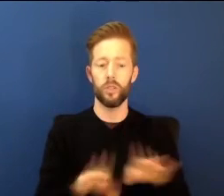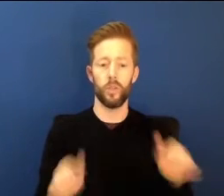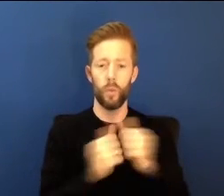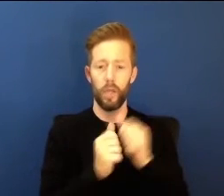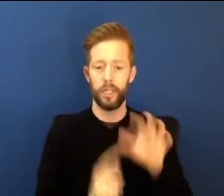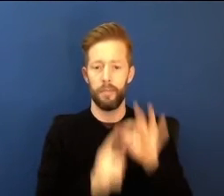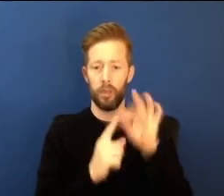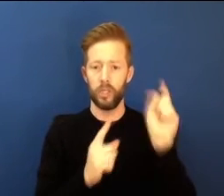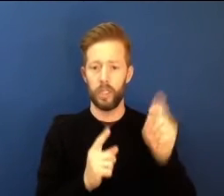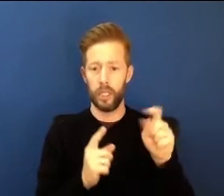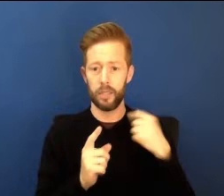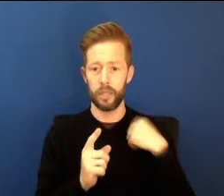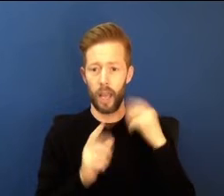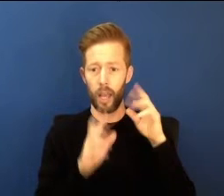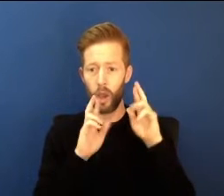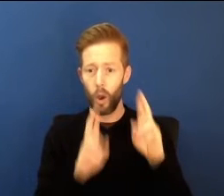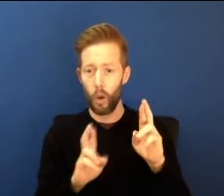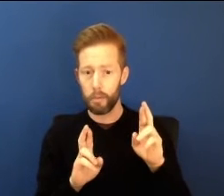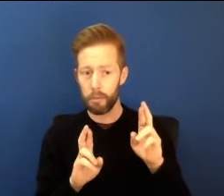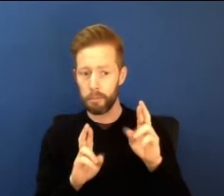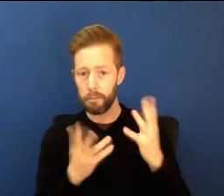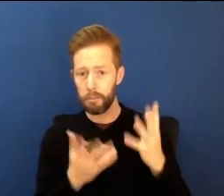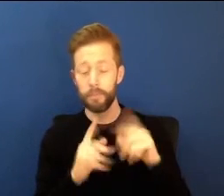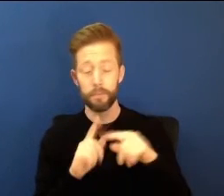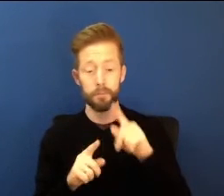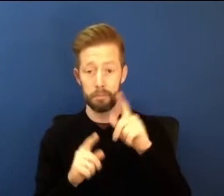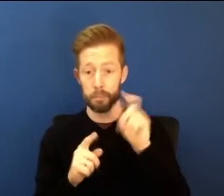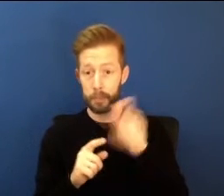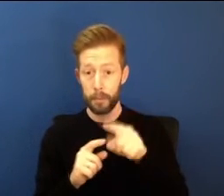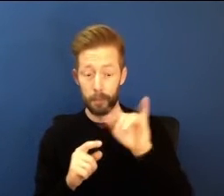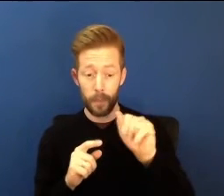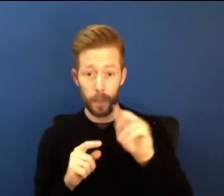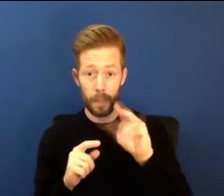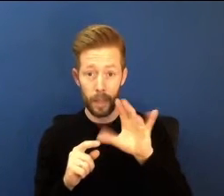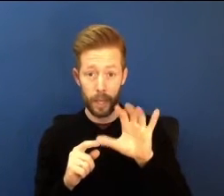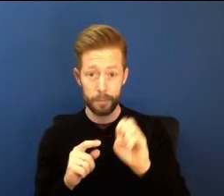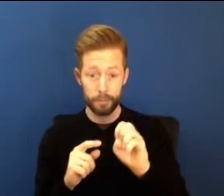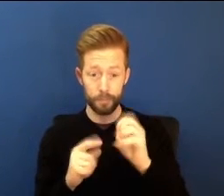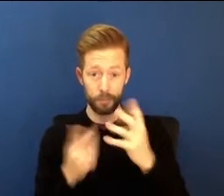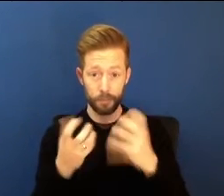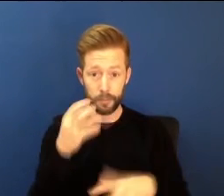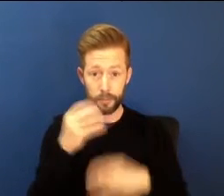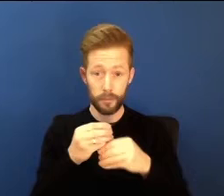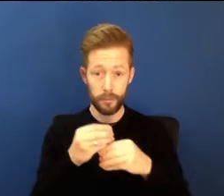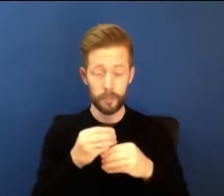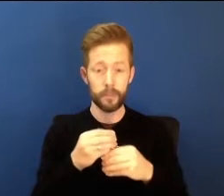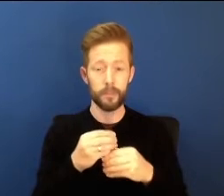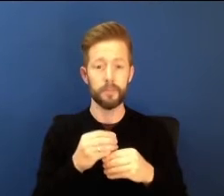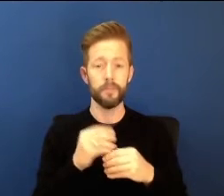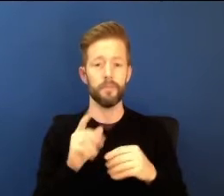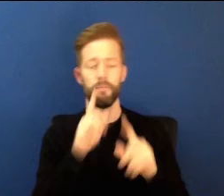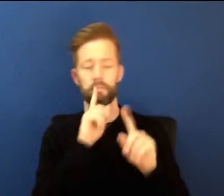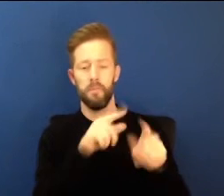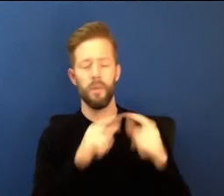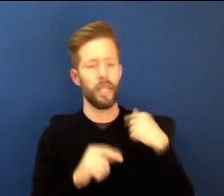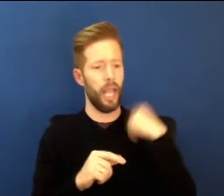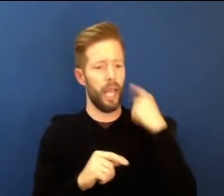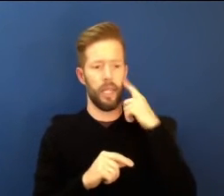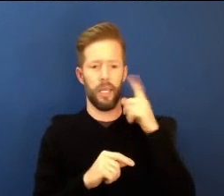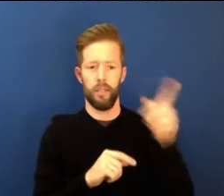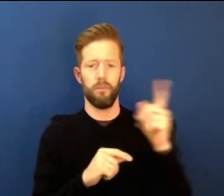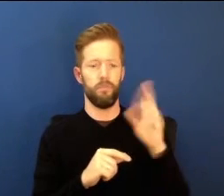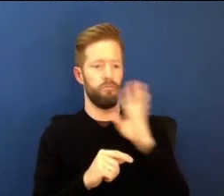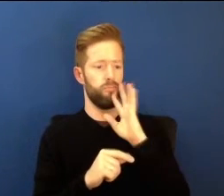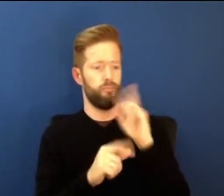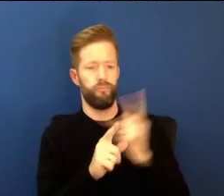for children with special needs. I hope that was enough info, Miriam, but Janice, do you have anything? No, I think what you said